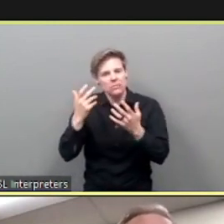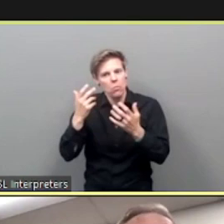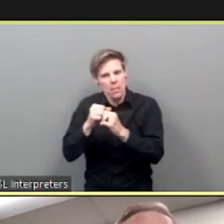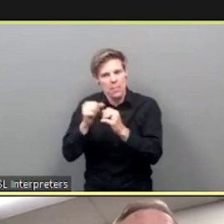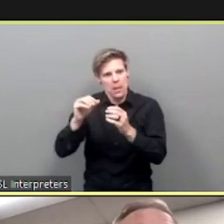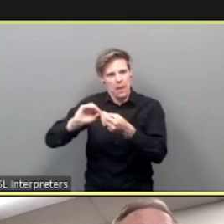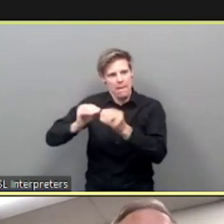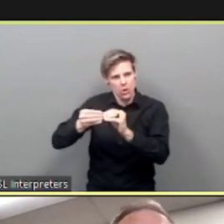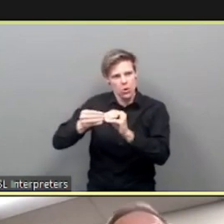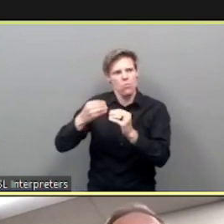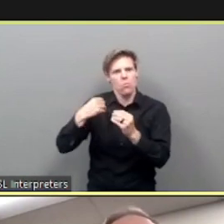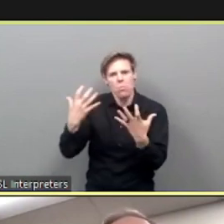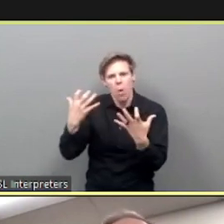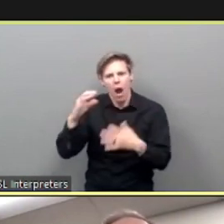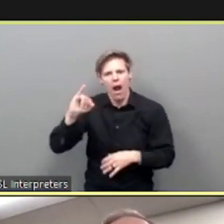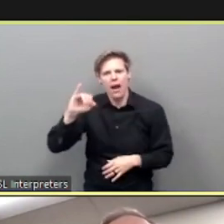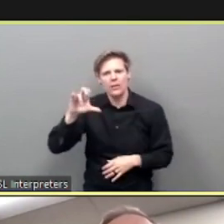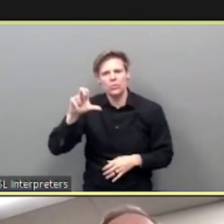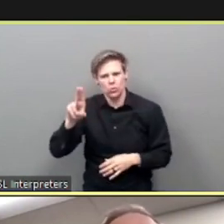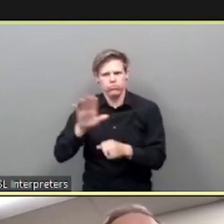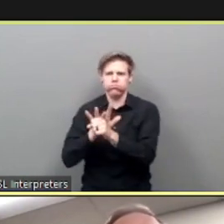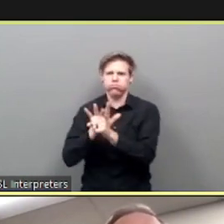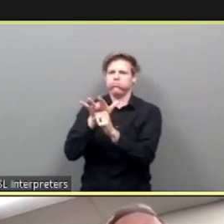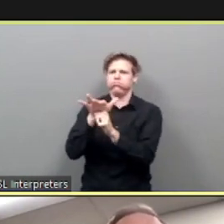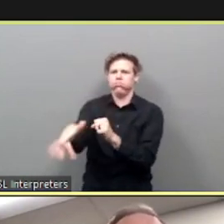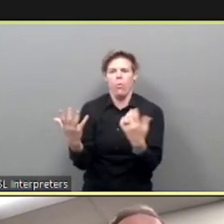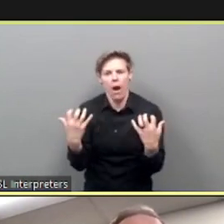lowered number of beds that we have. Next slide.